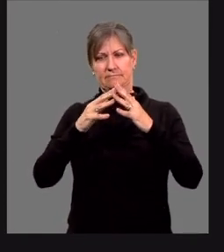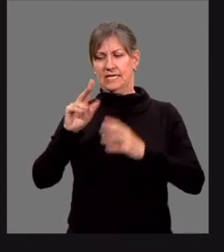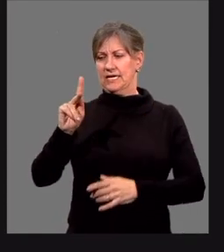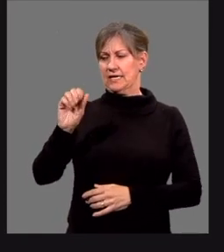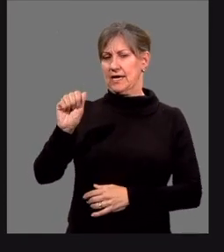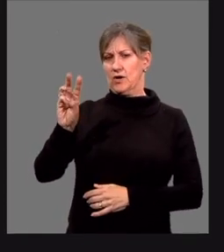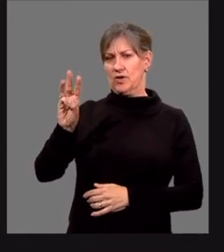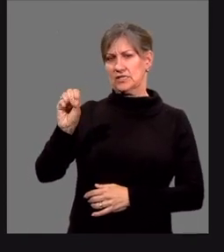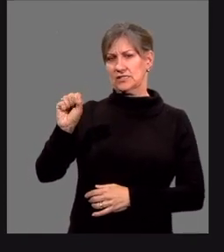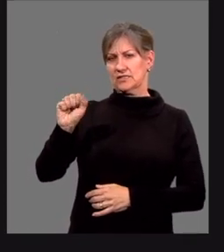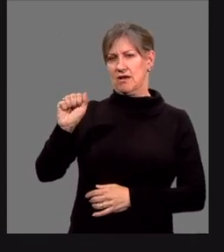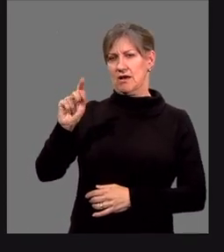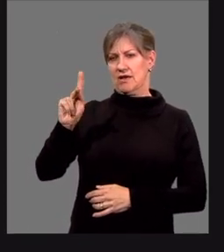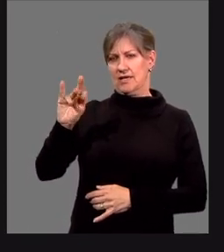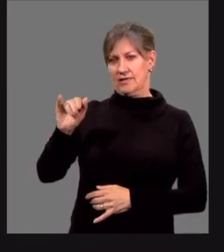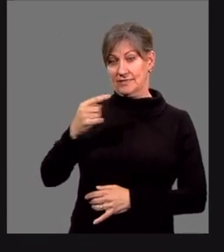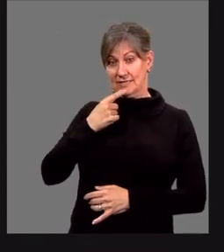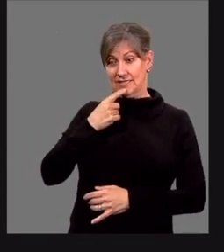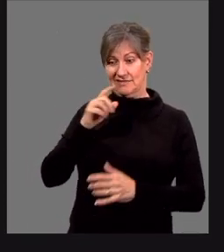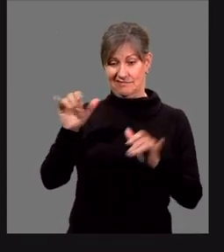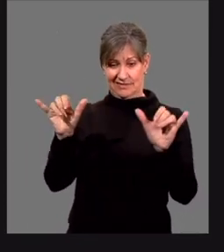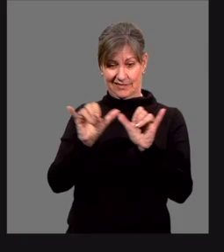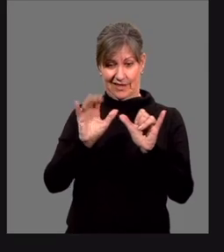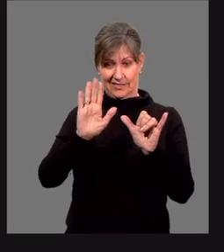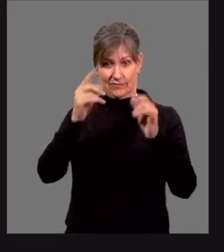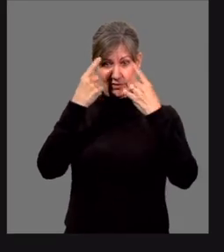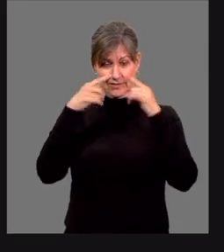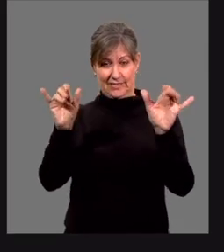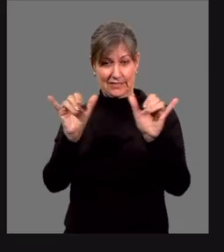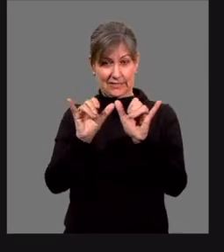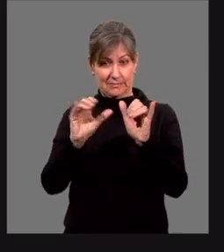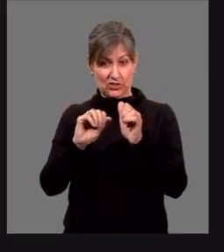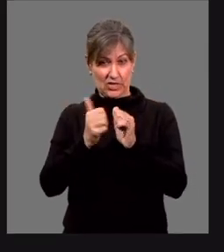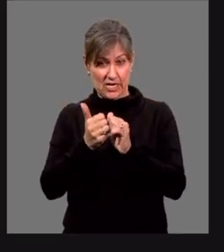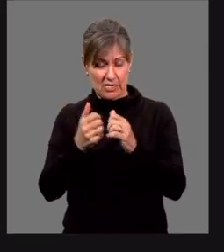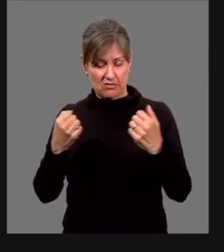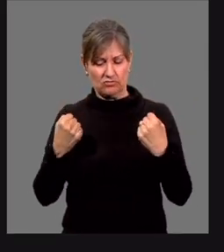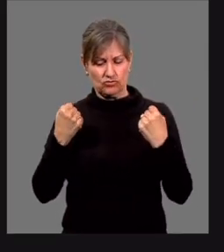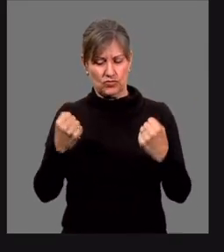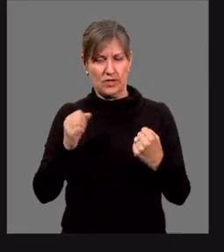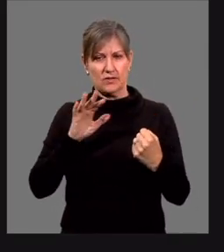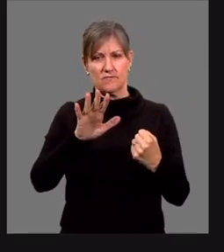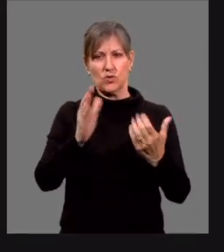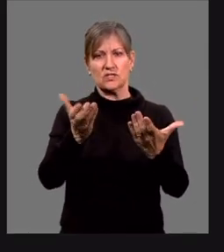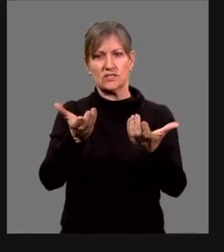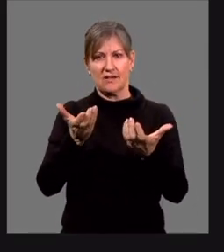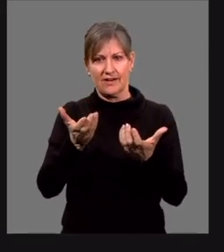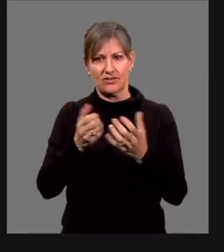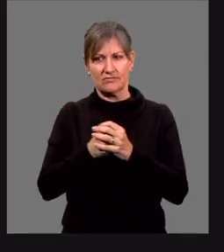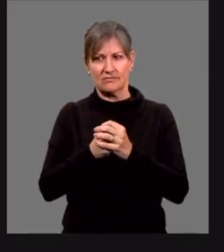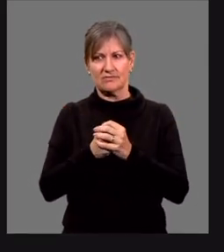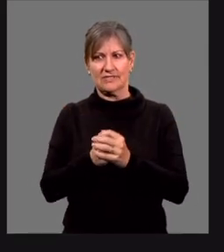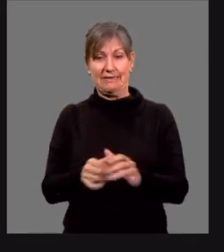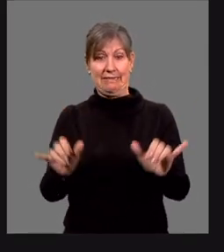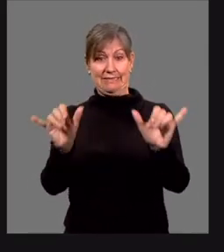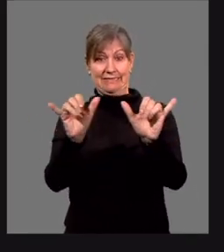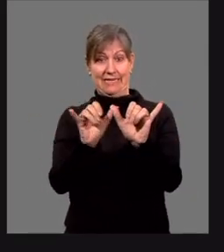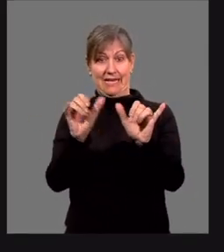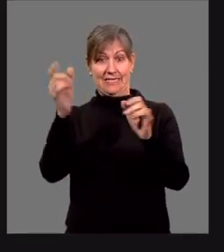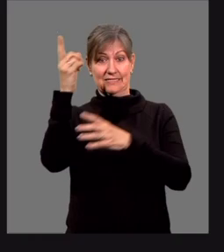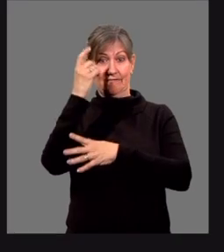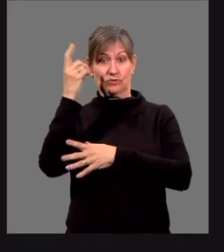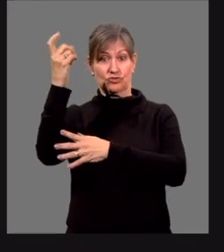says, the size of your success is measured by the strength of your desire, the size of your